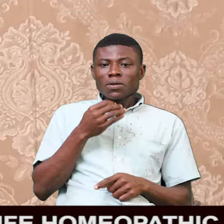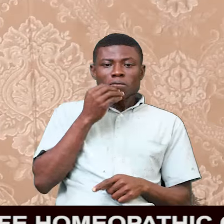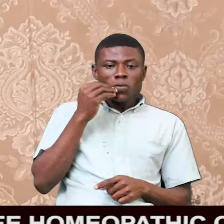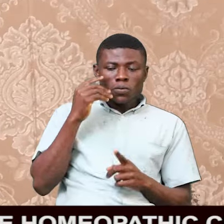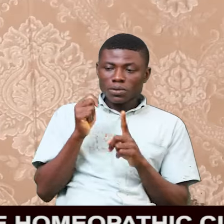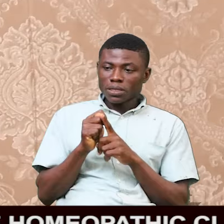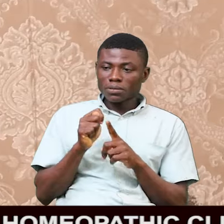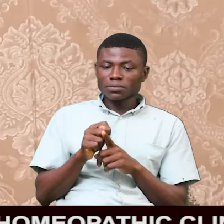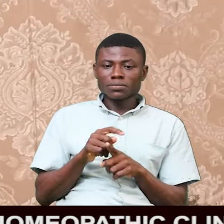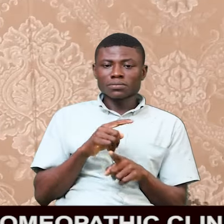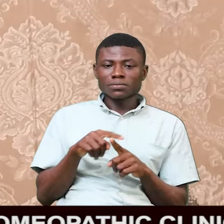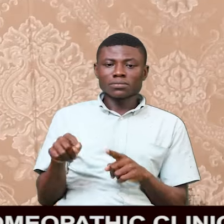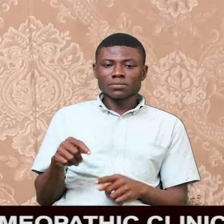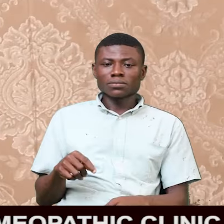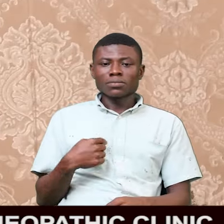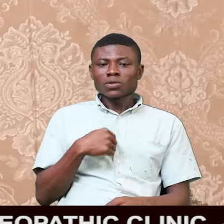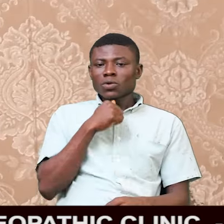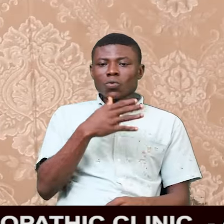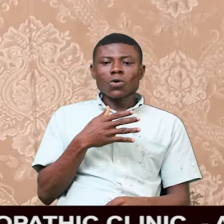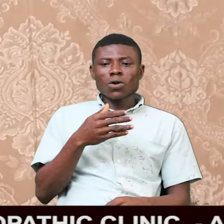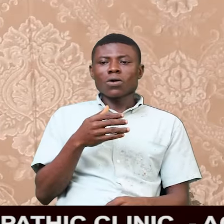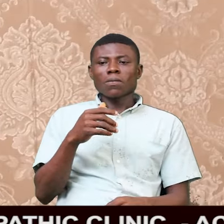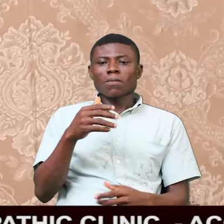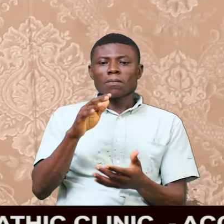from nokre na me penkeni